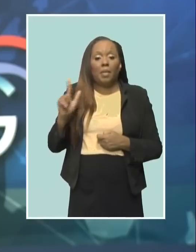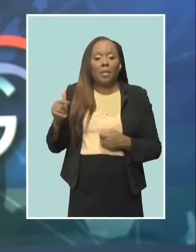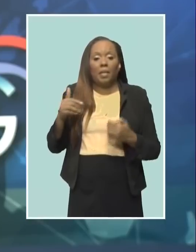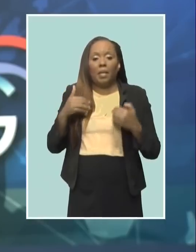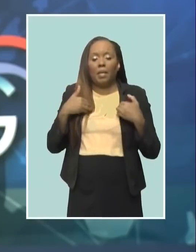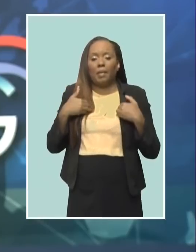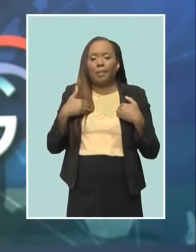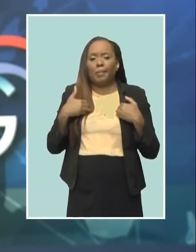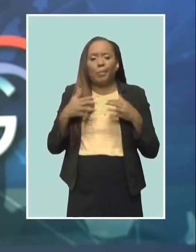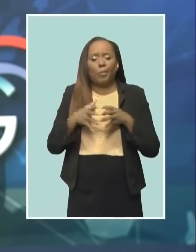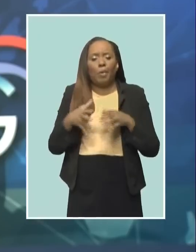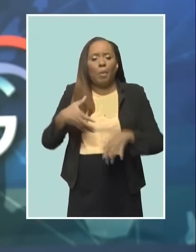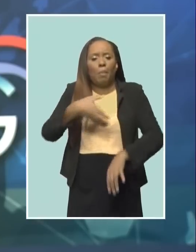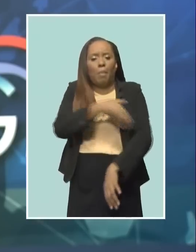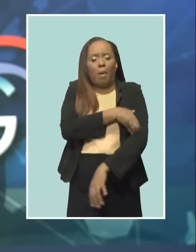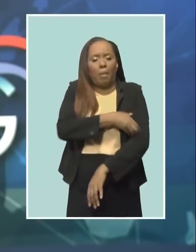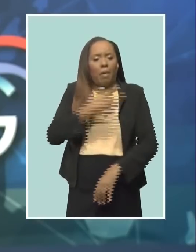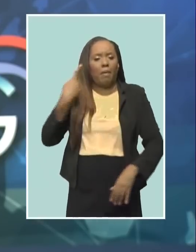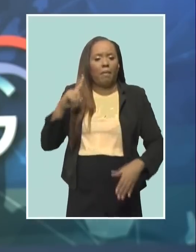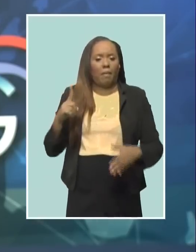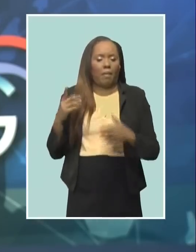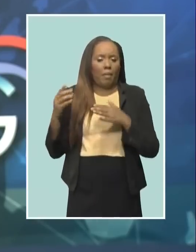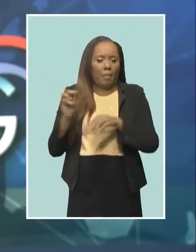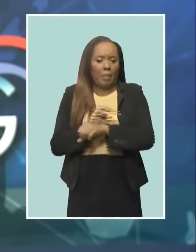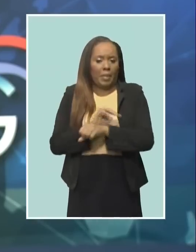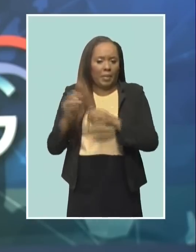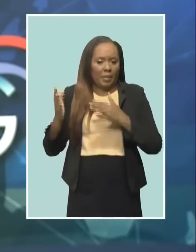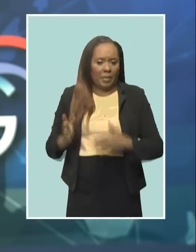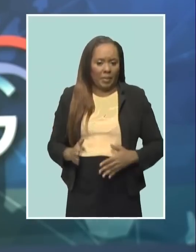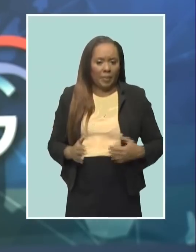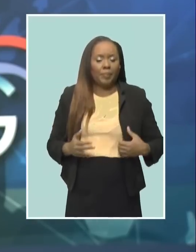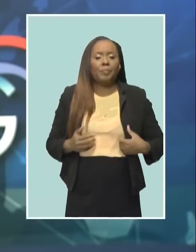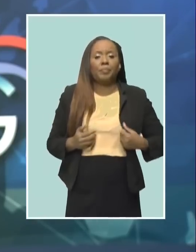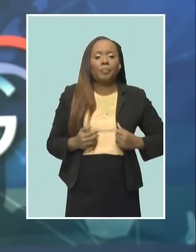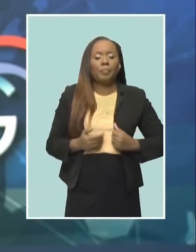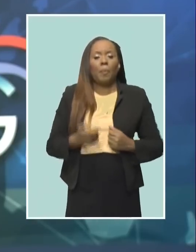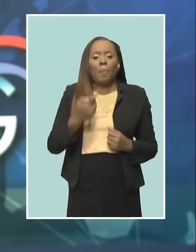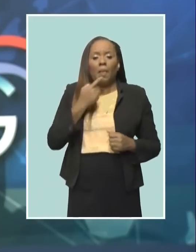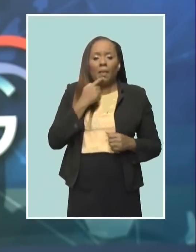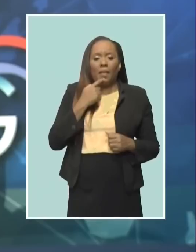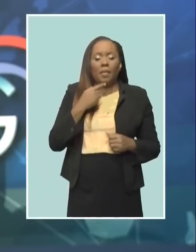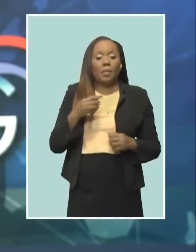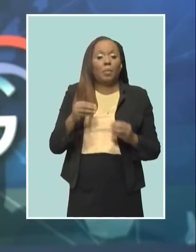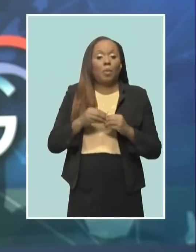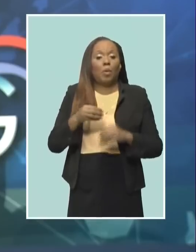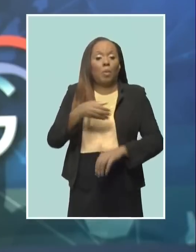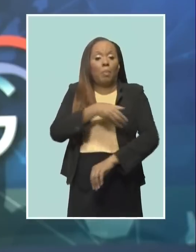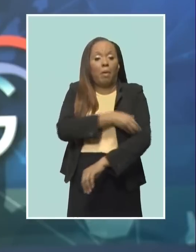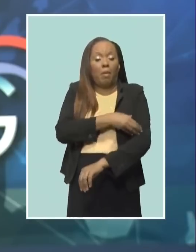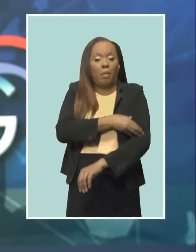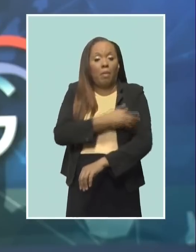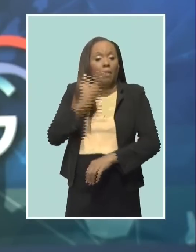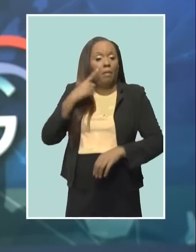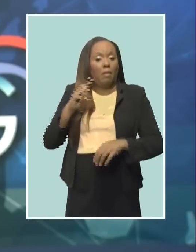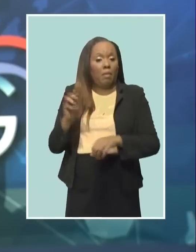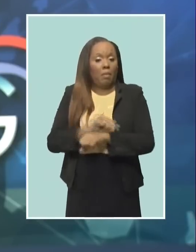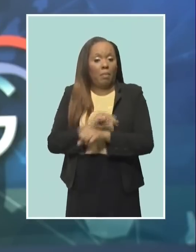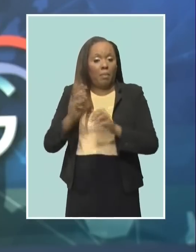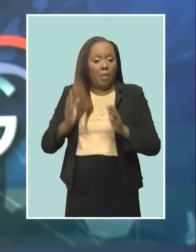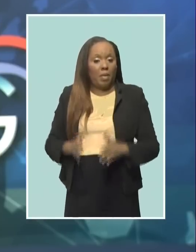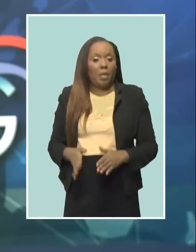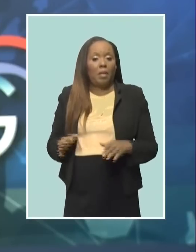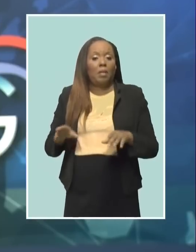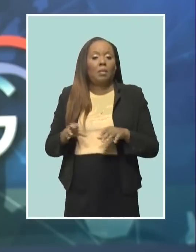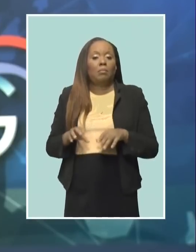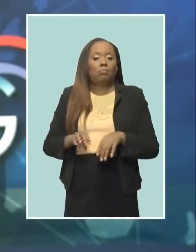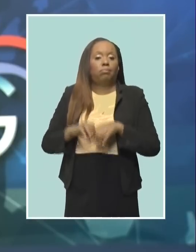to the minister responsible for the sector. In fact, he contends the increase in power conferred on the minister by the bill